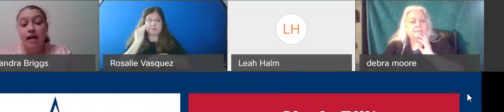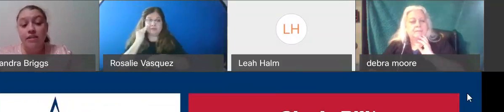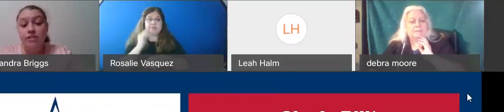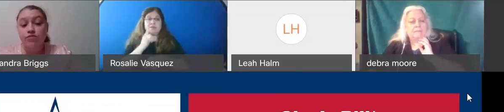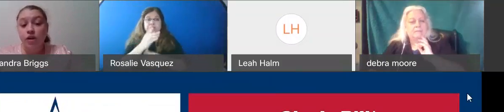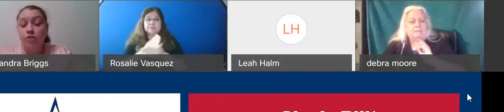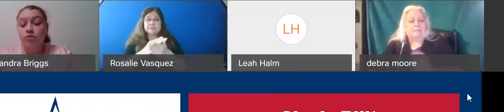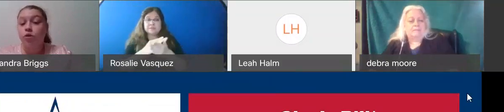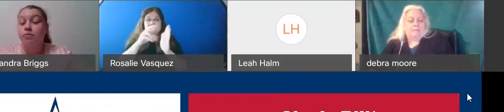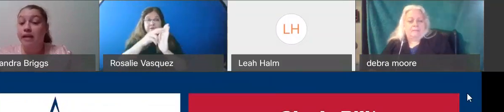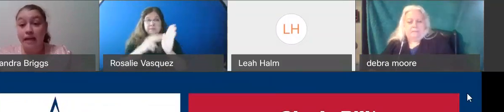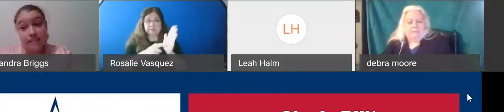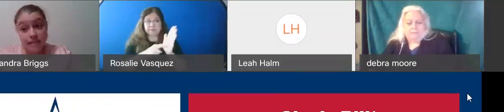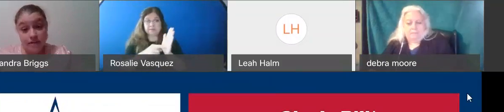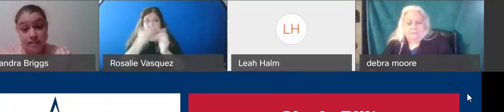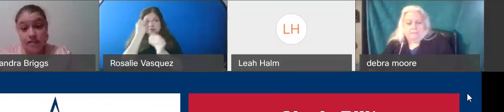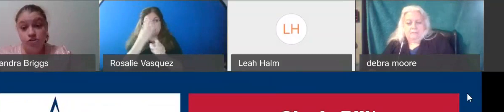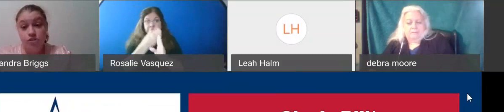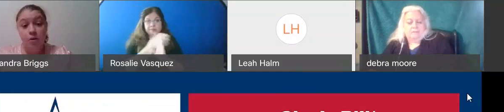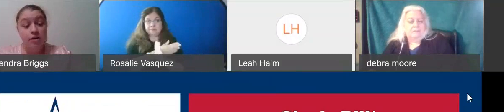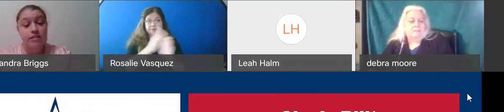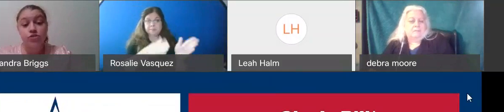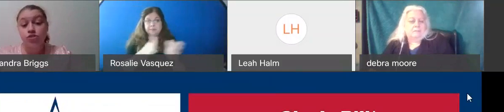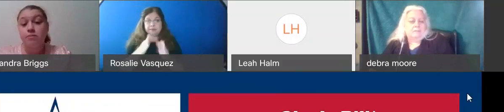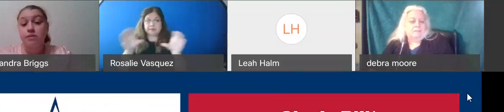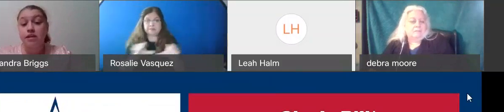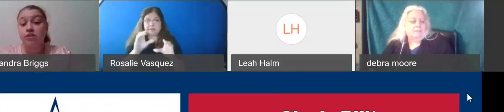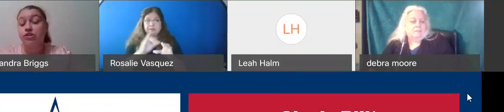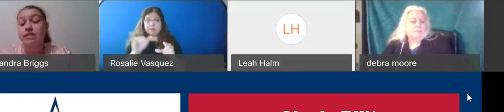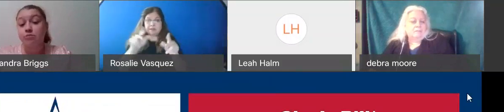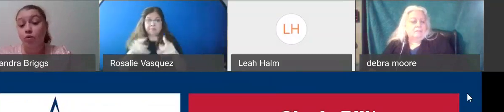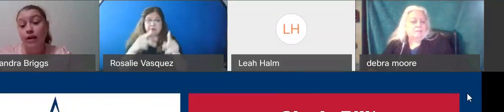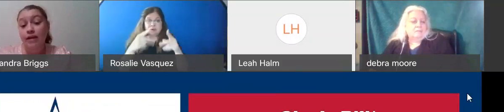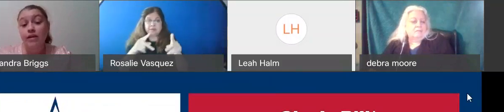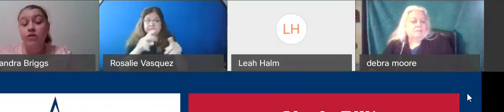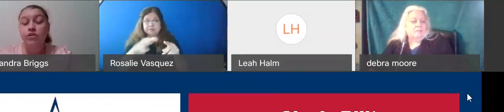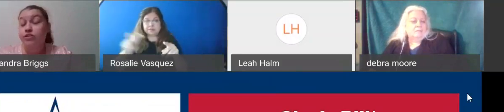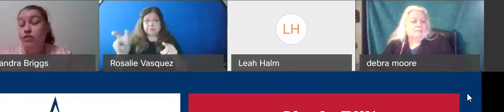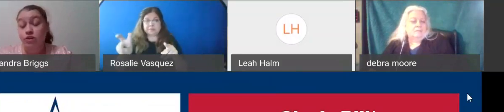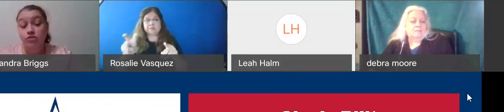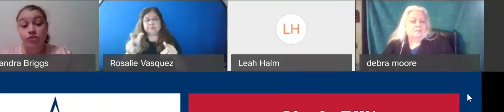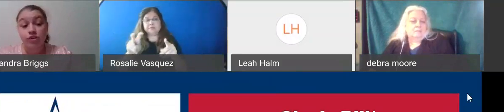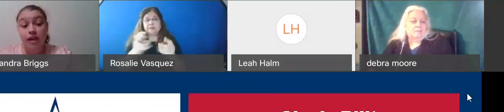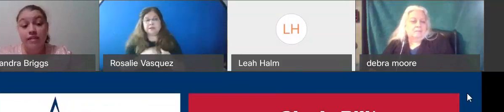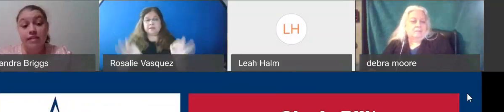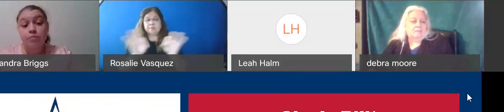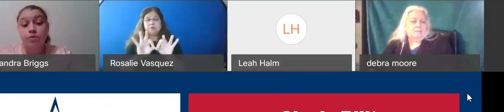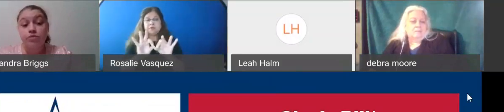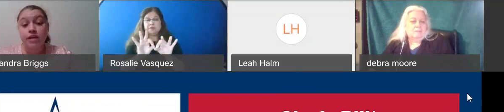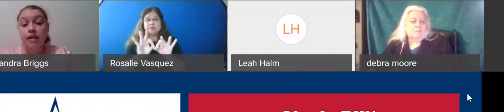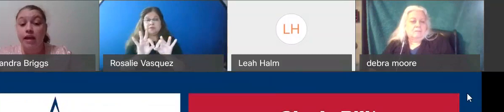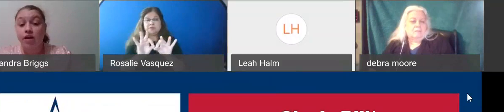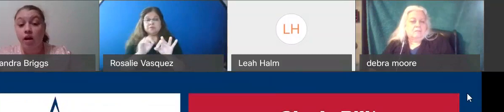some guidelines to follow before planning activities such as parties and trips, and just as important, to discourage